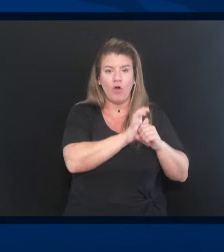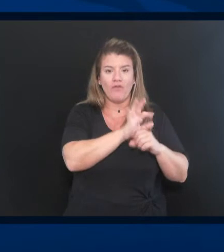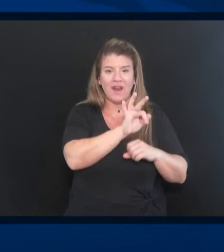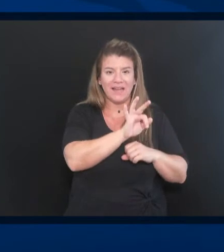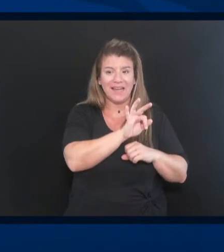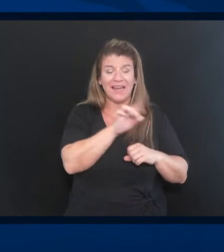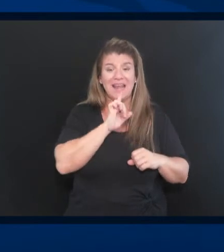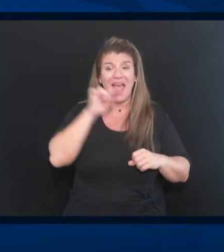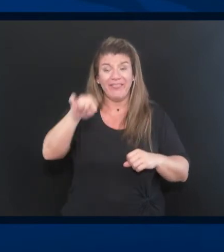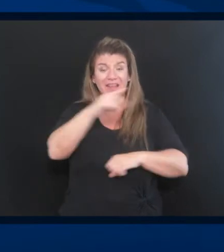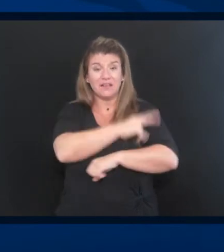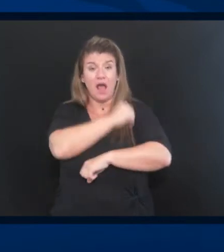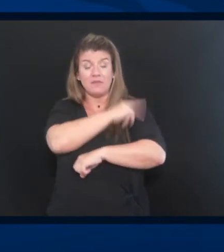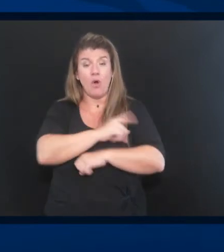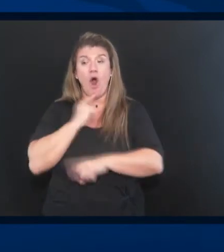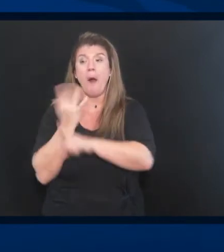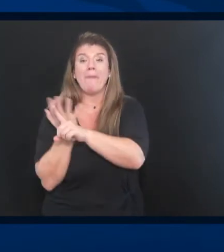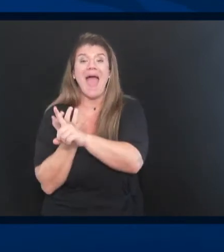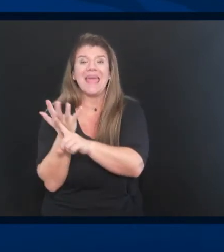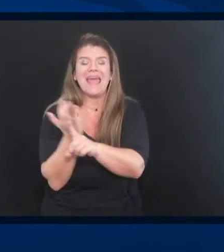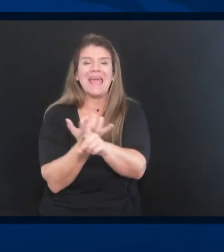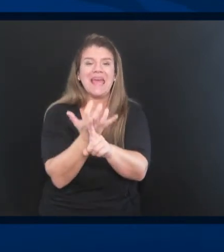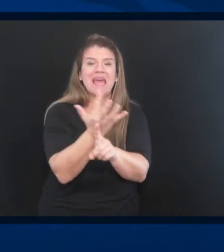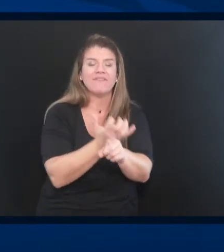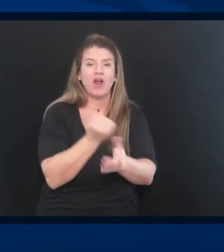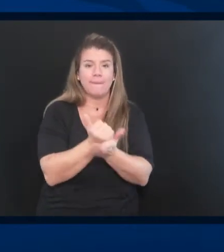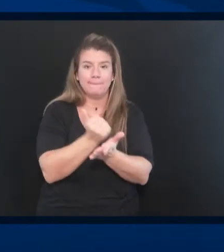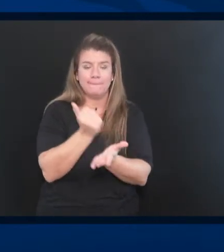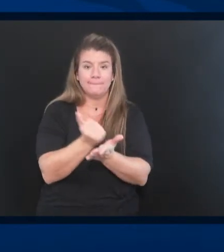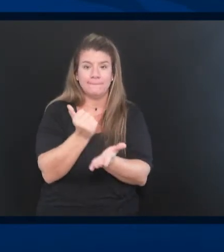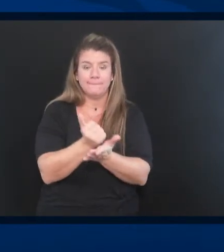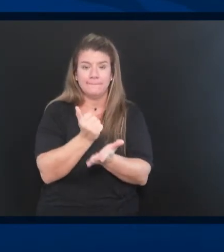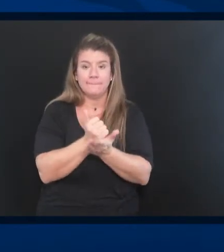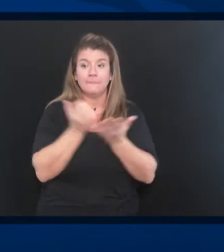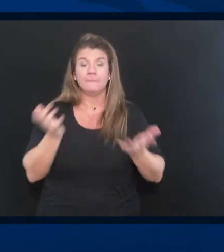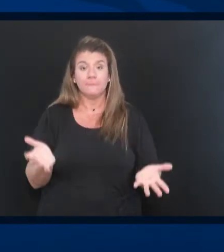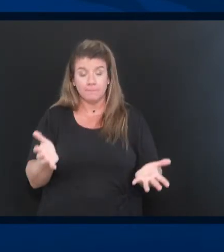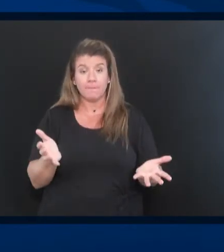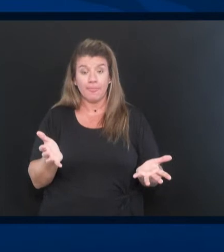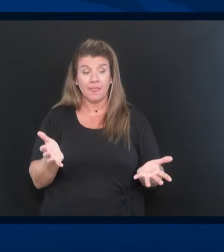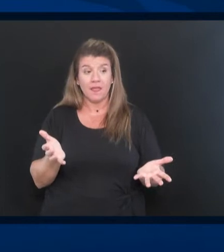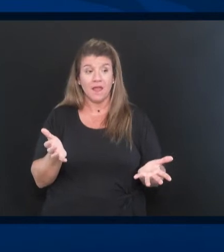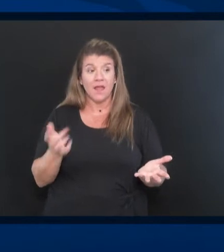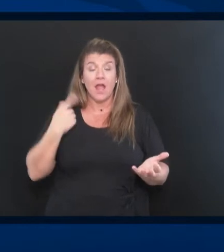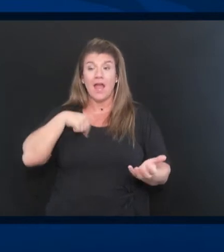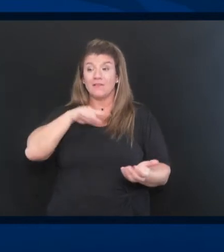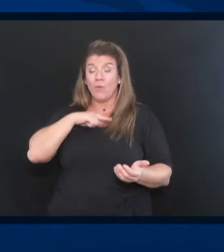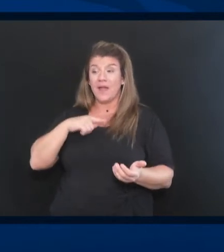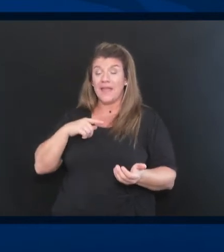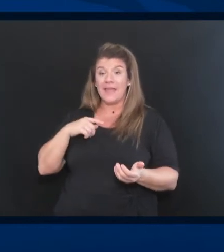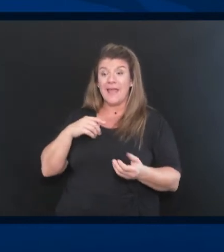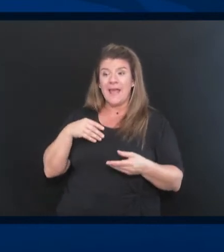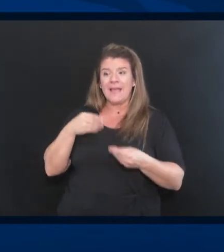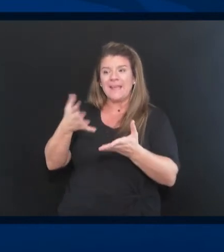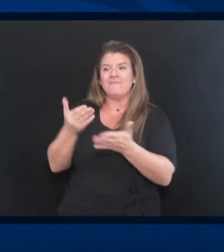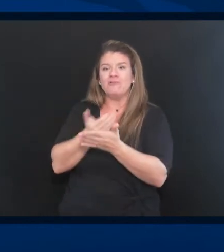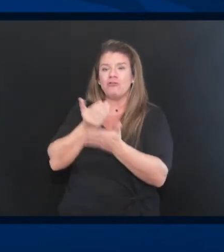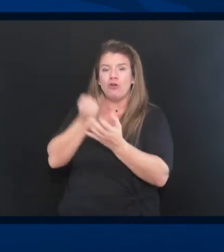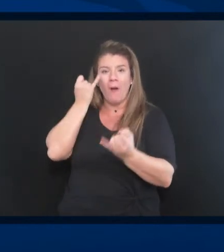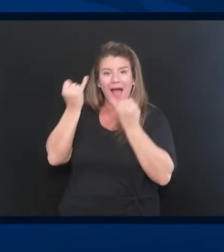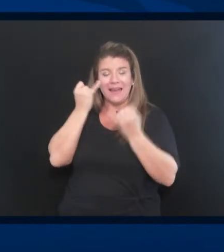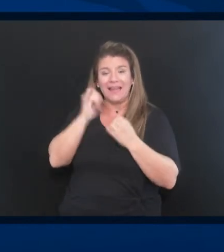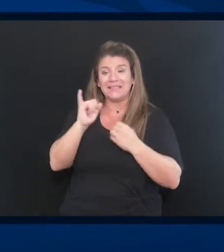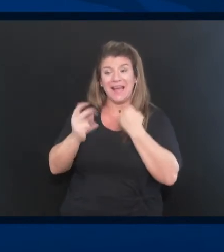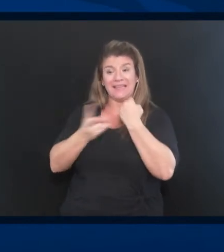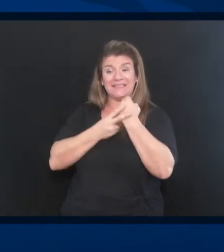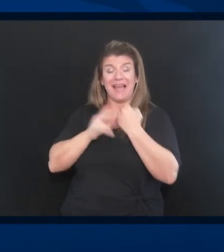these hospitals are pleading for help. As you implemented new ideas like Save Our Care,